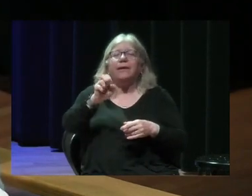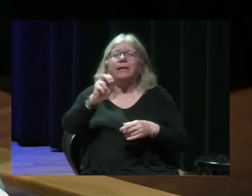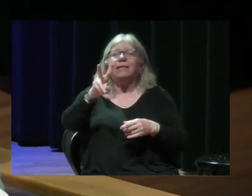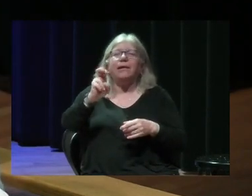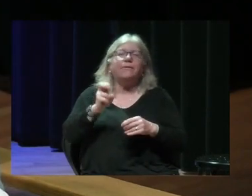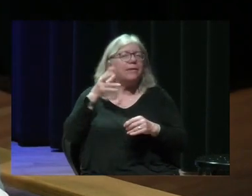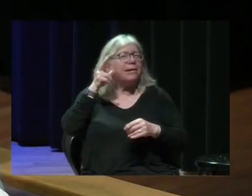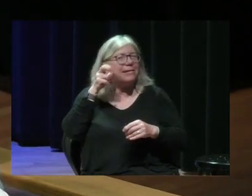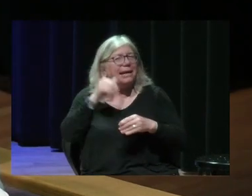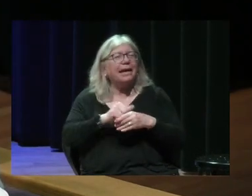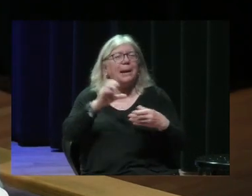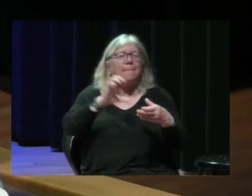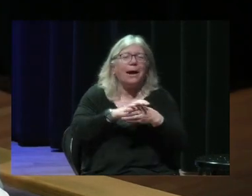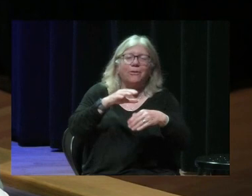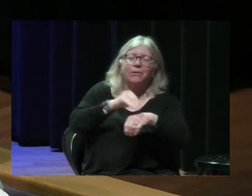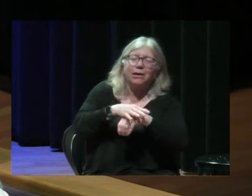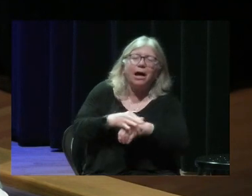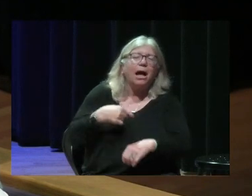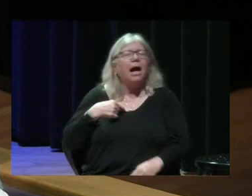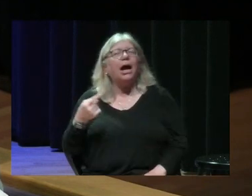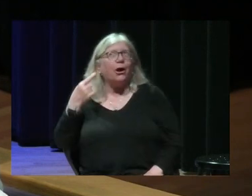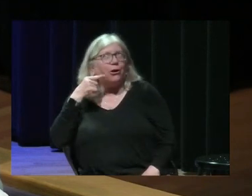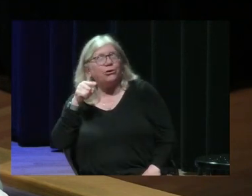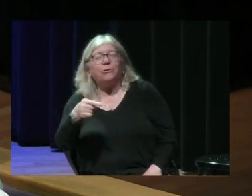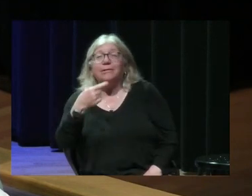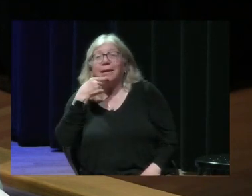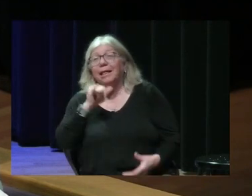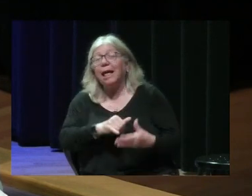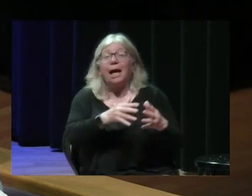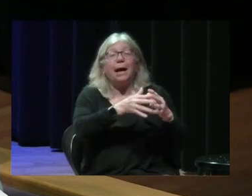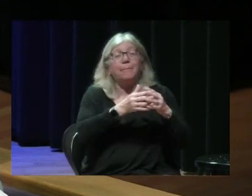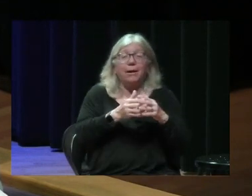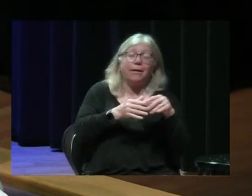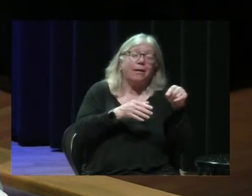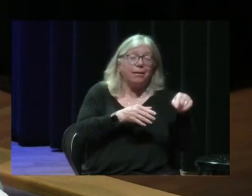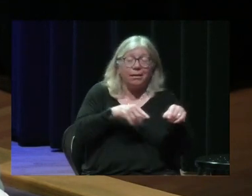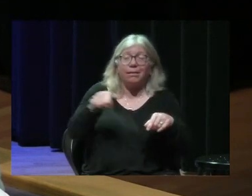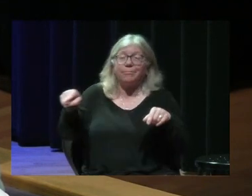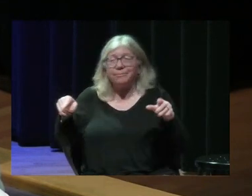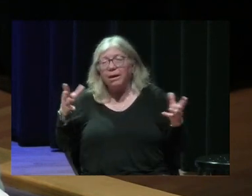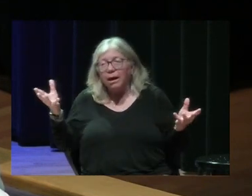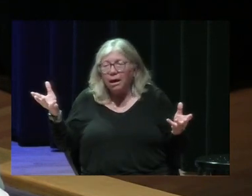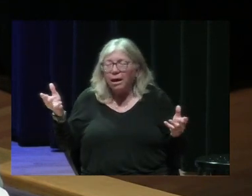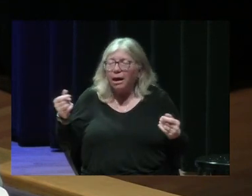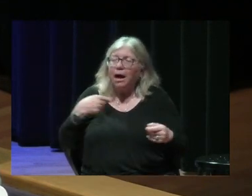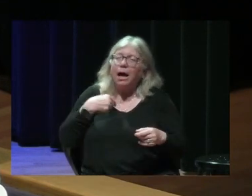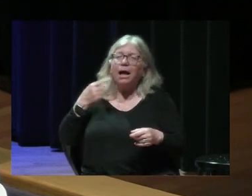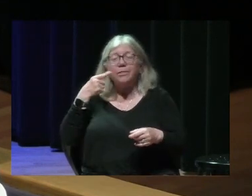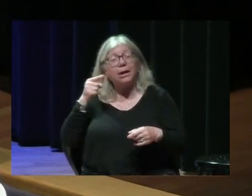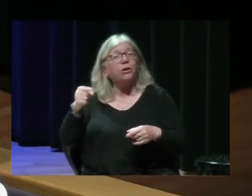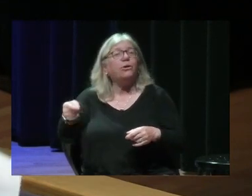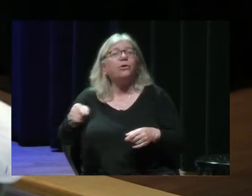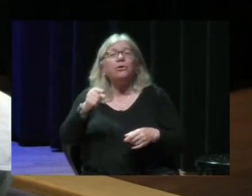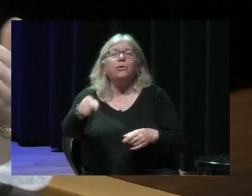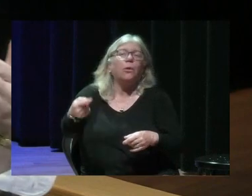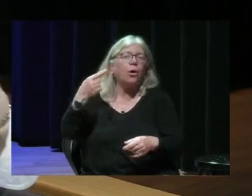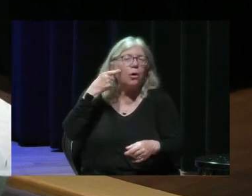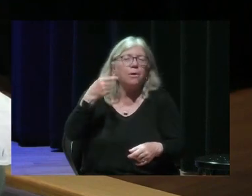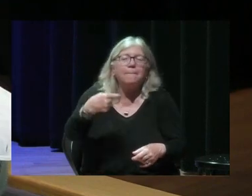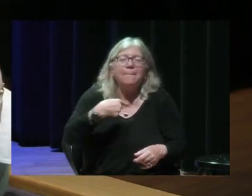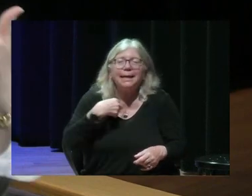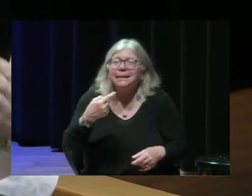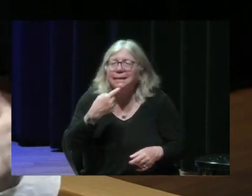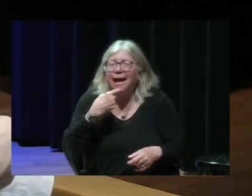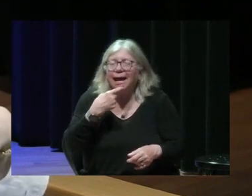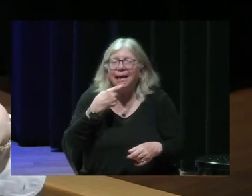you say that you think America is on death's door and everything is a threat. And I think you heard me say, like, you know, if we can